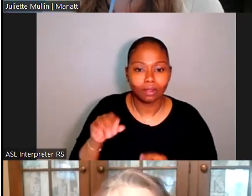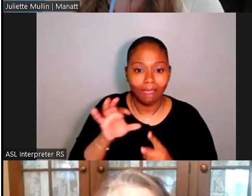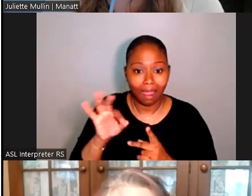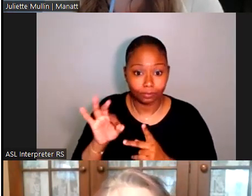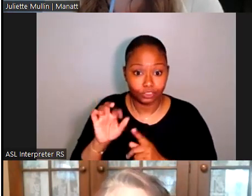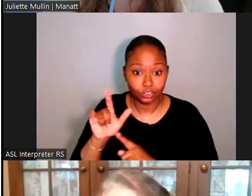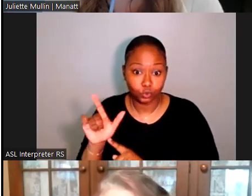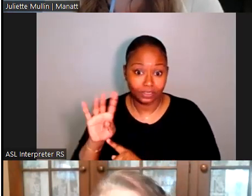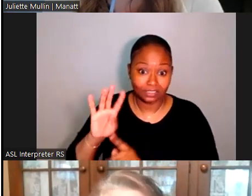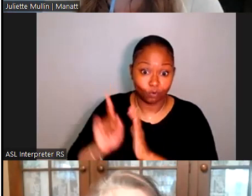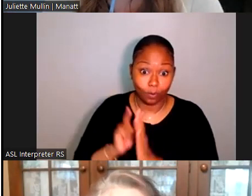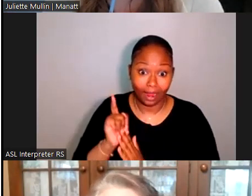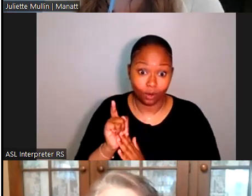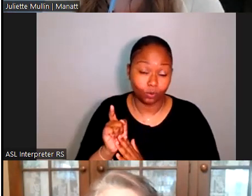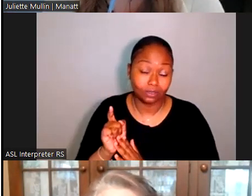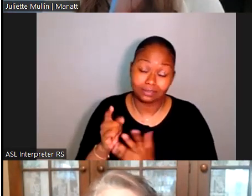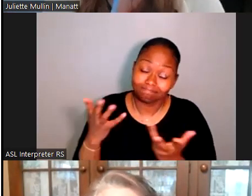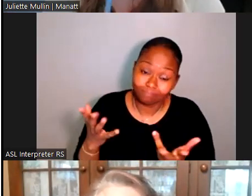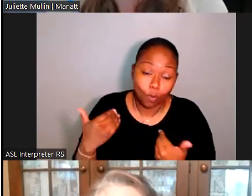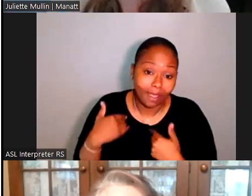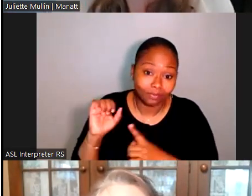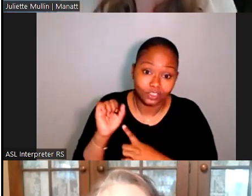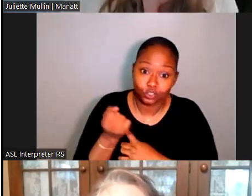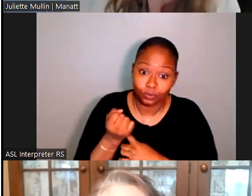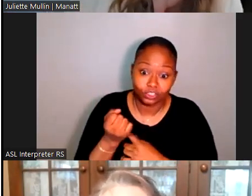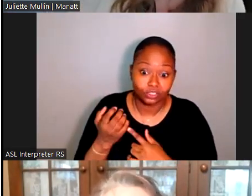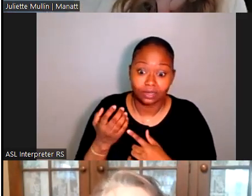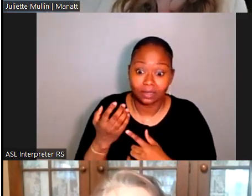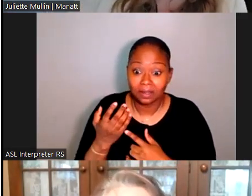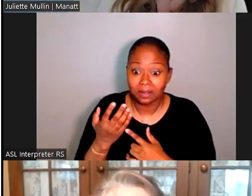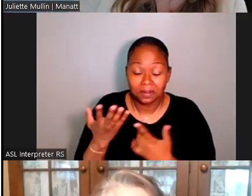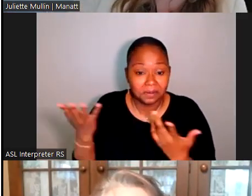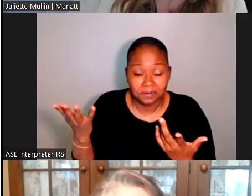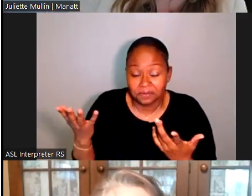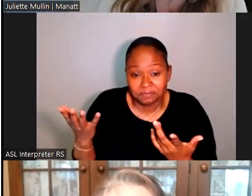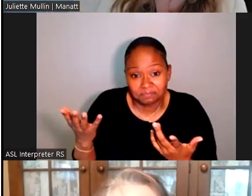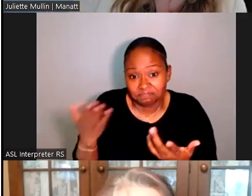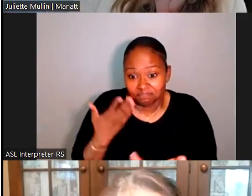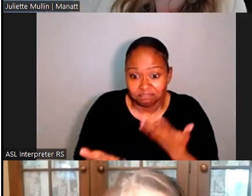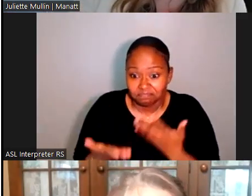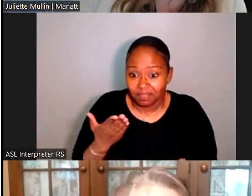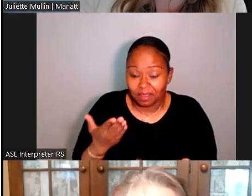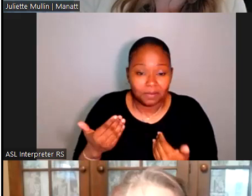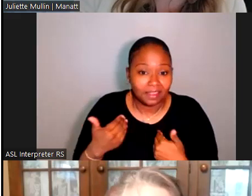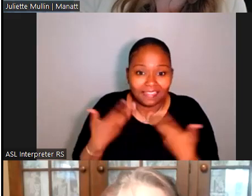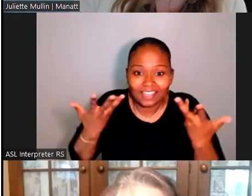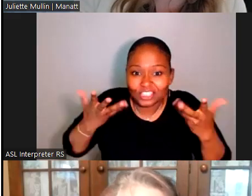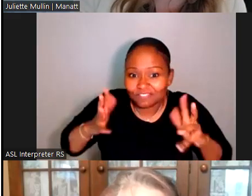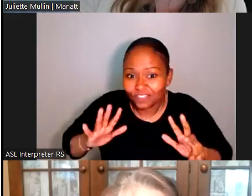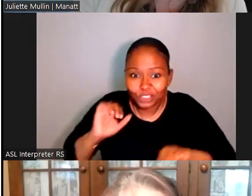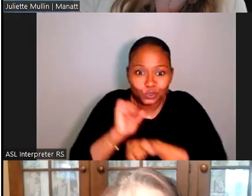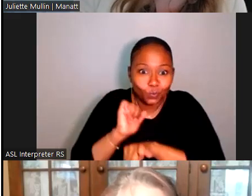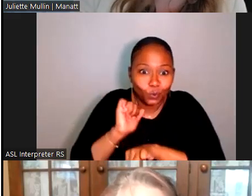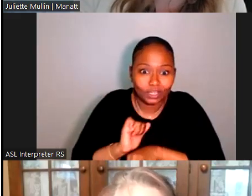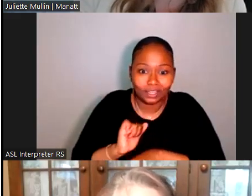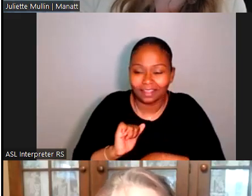At points, there are situations where maybe a family member works, they've just done a double shift themselves and they're not getting out until